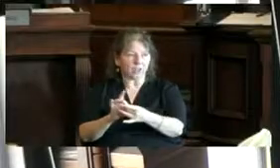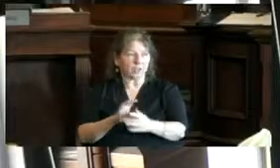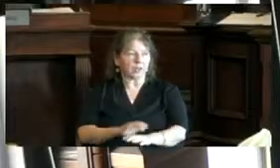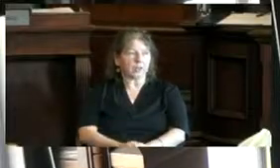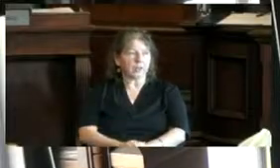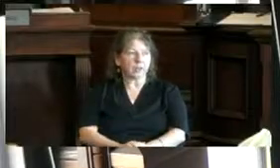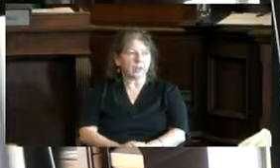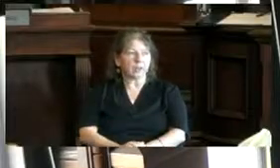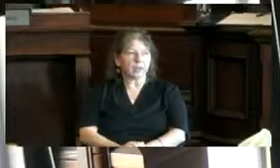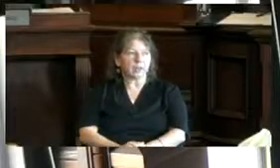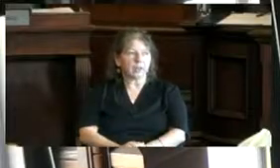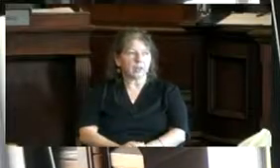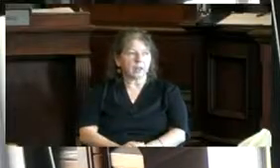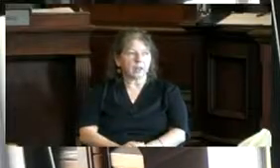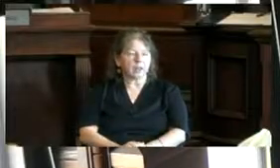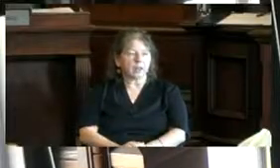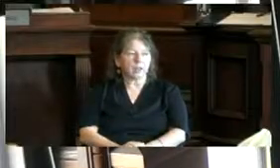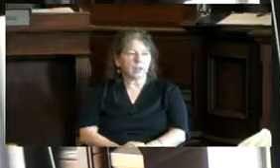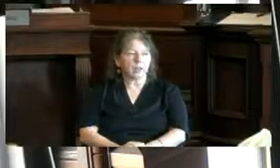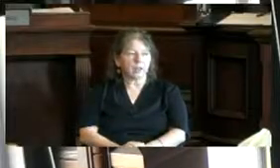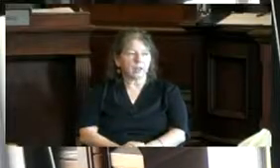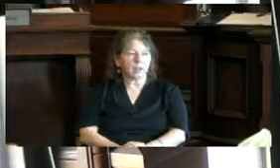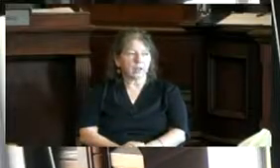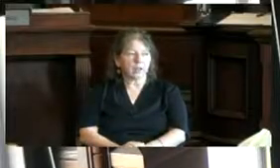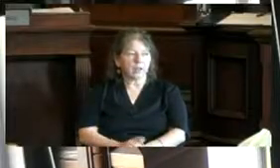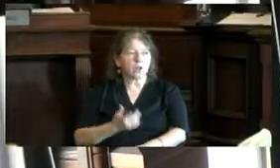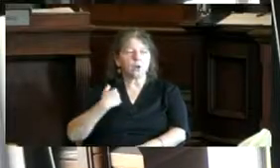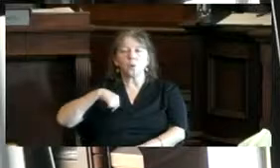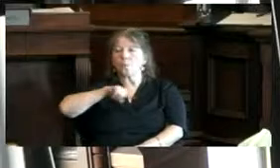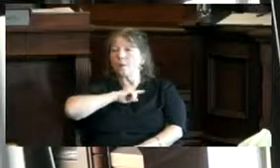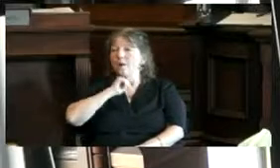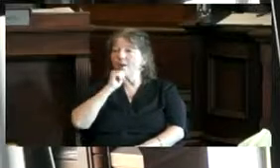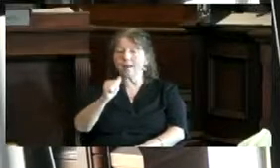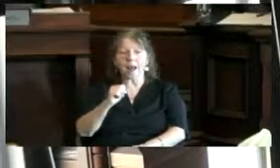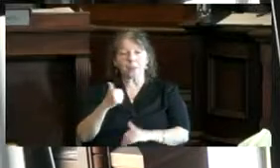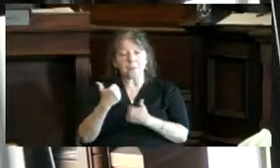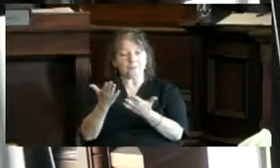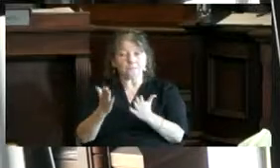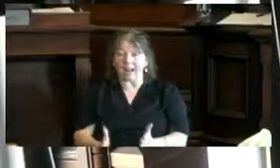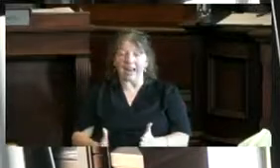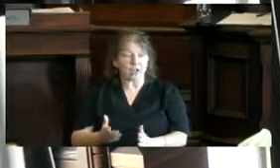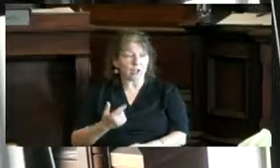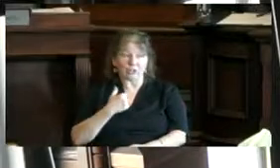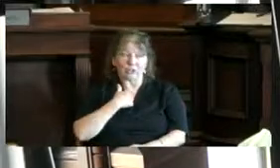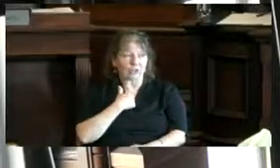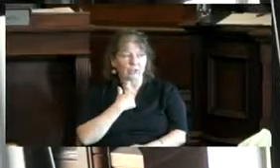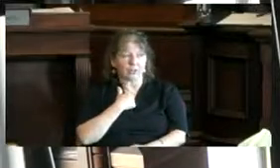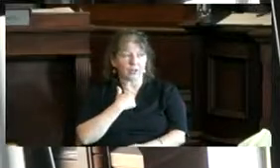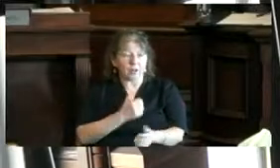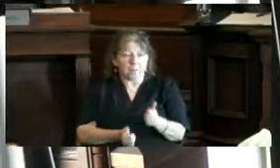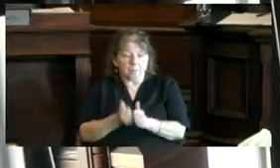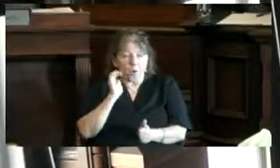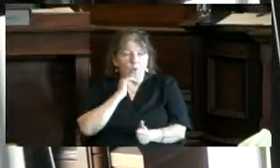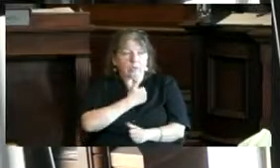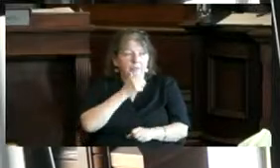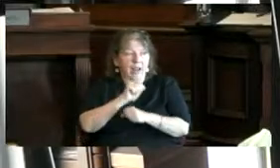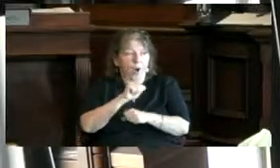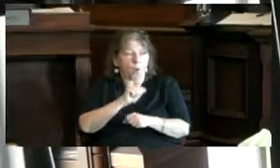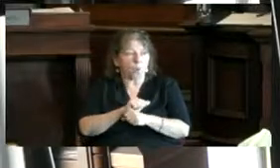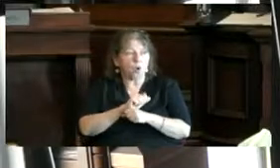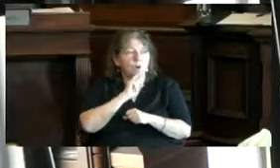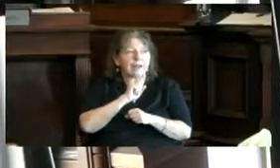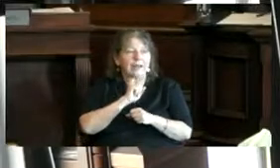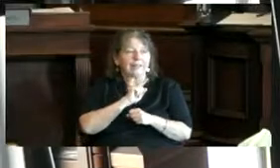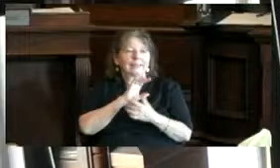be clear, we are not the homeless service providers. Mostly everything we do is predicated